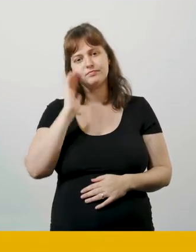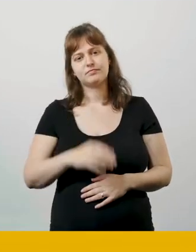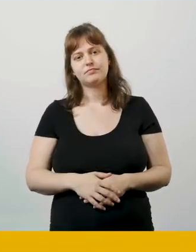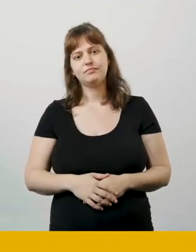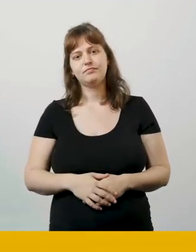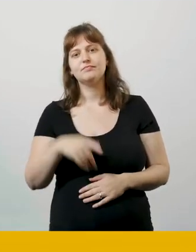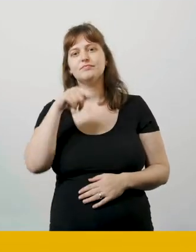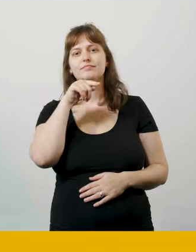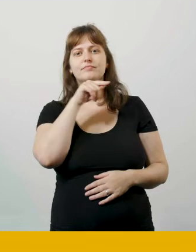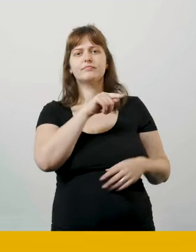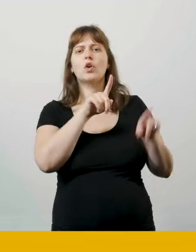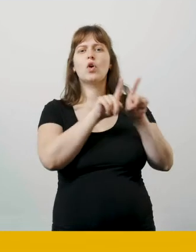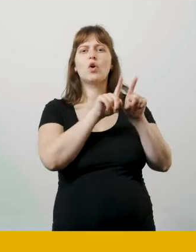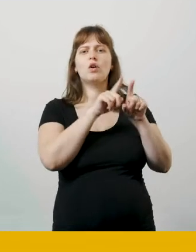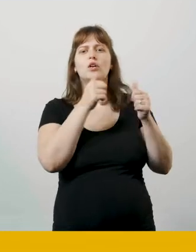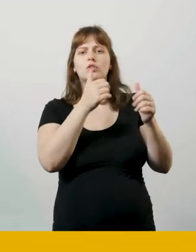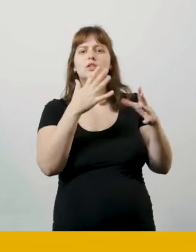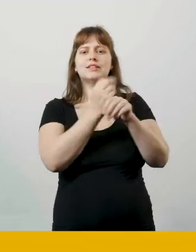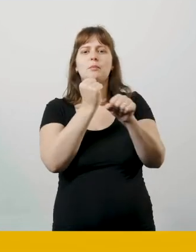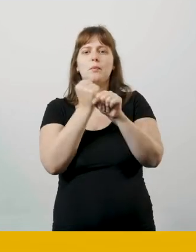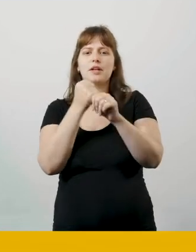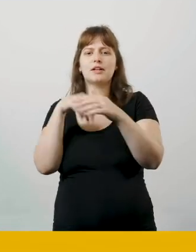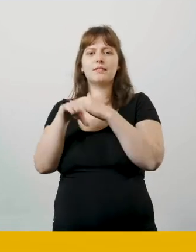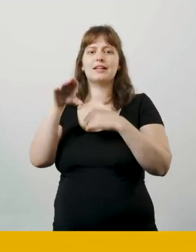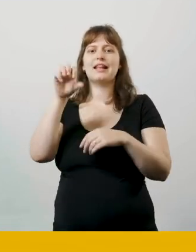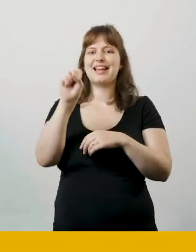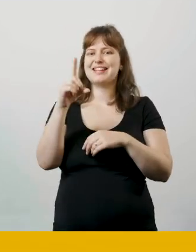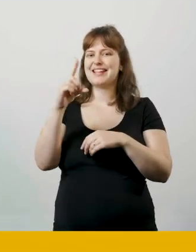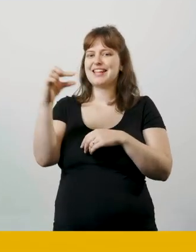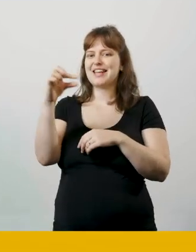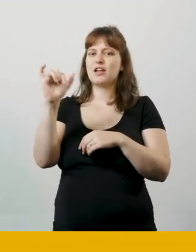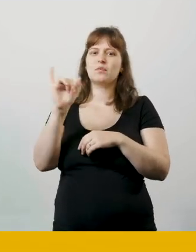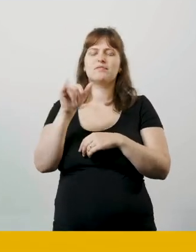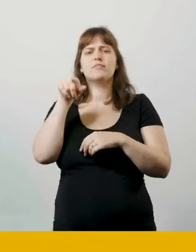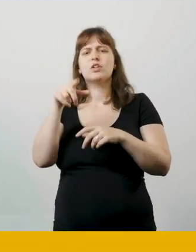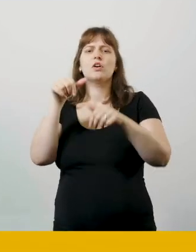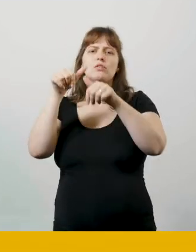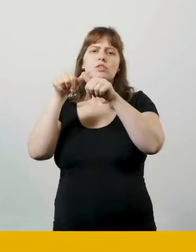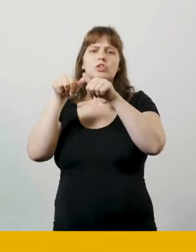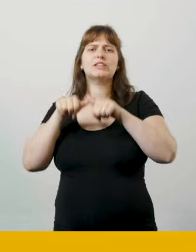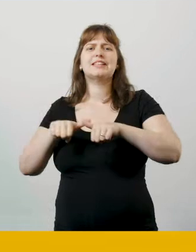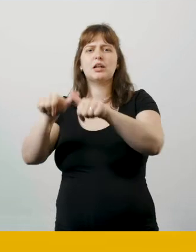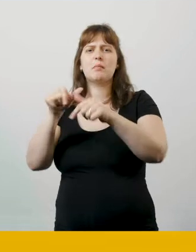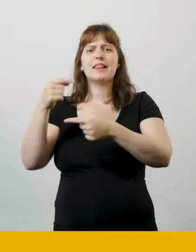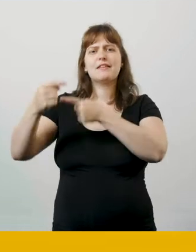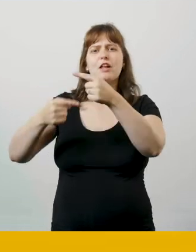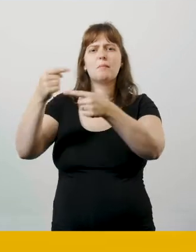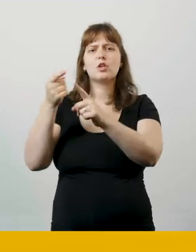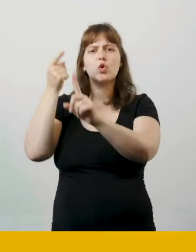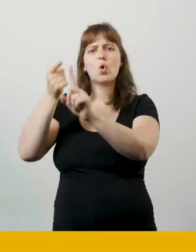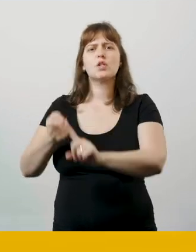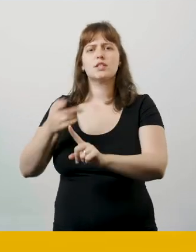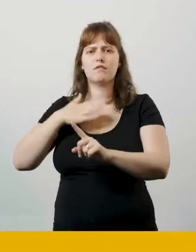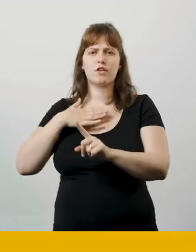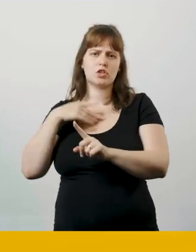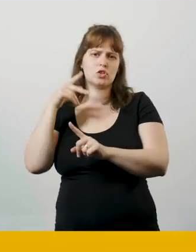Design for All works very well within the SDGs, the Sustainable Development Goals of the UN, to